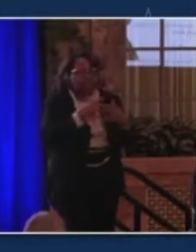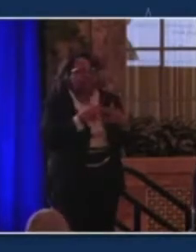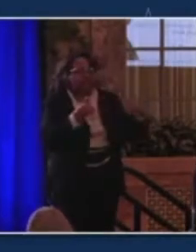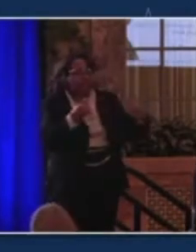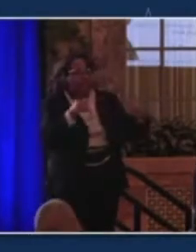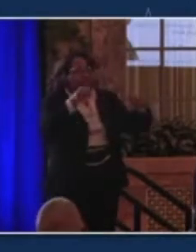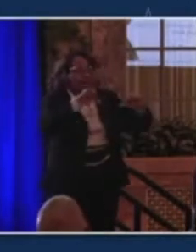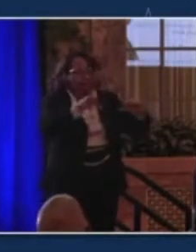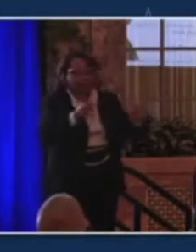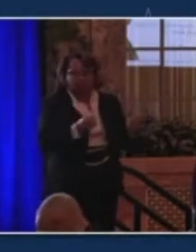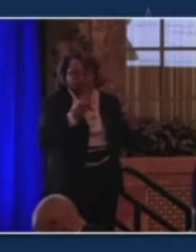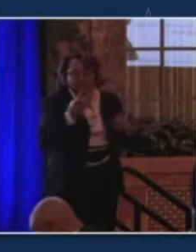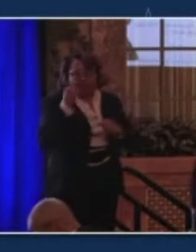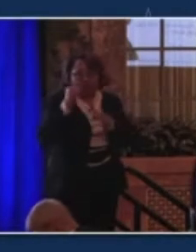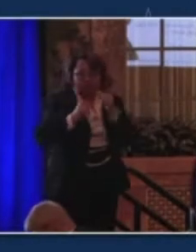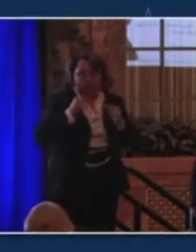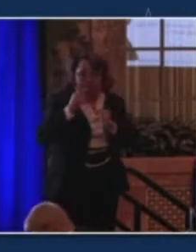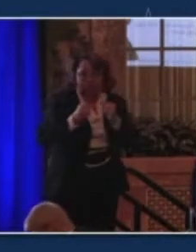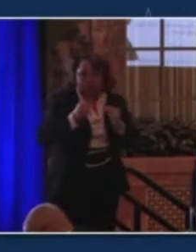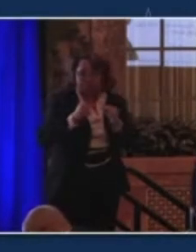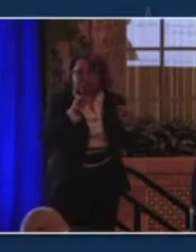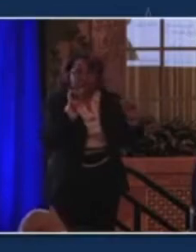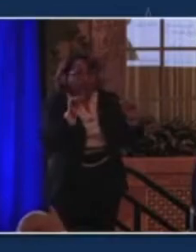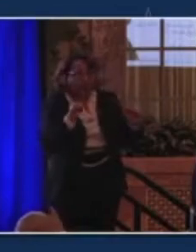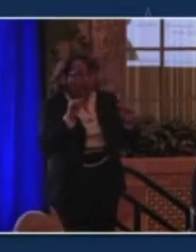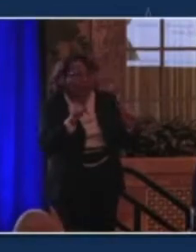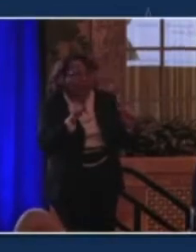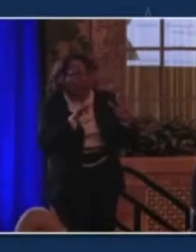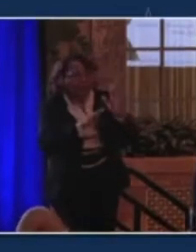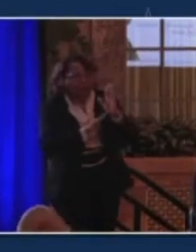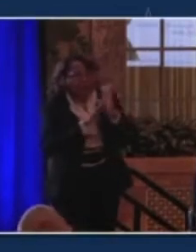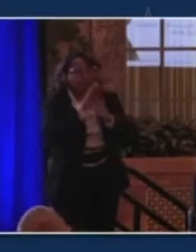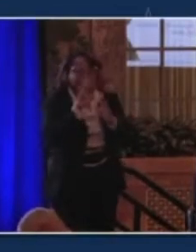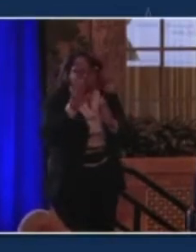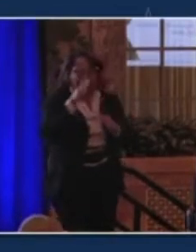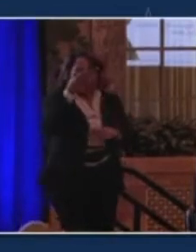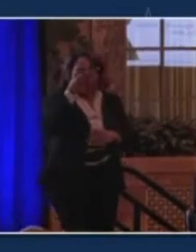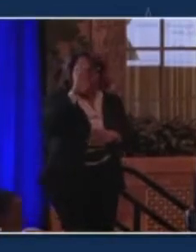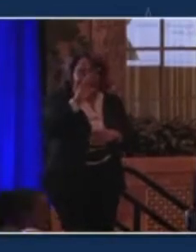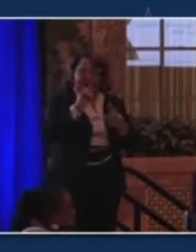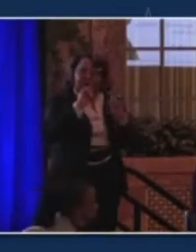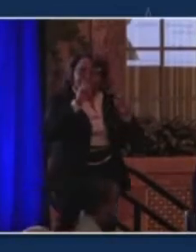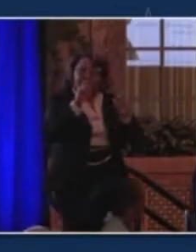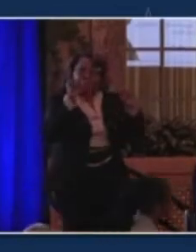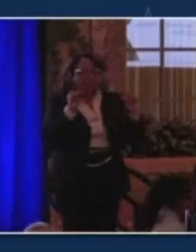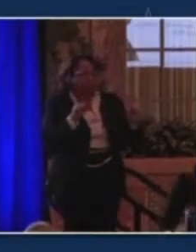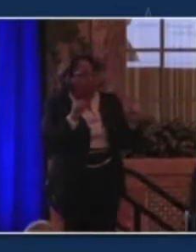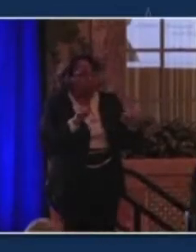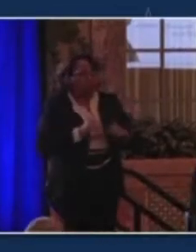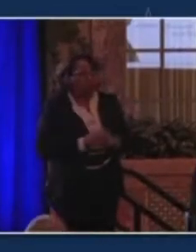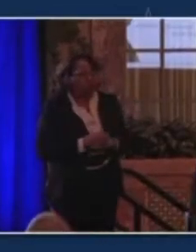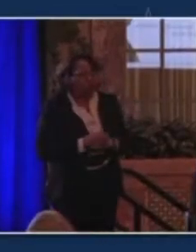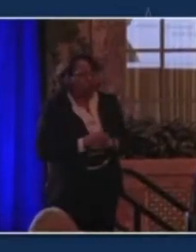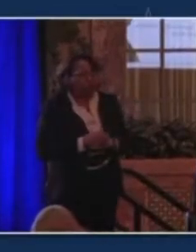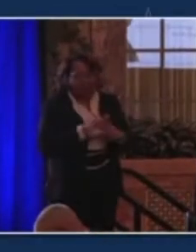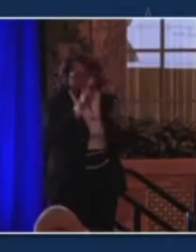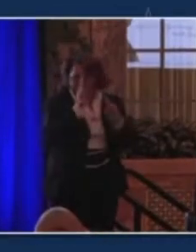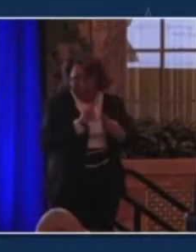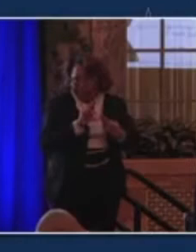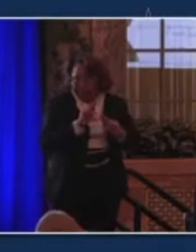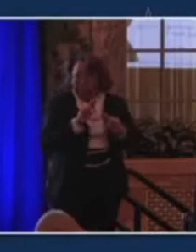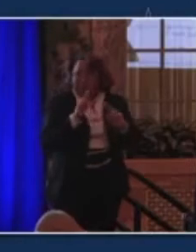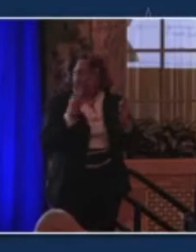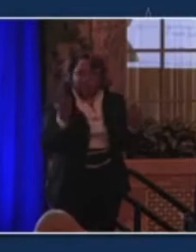many generations of the ability to reach their God-given potential. It's an honor to be